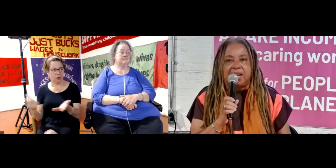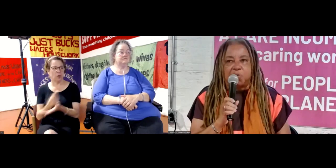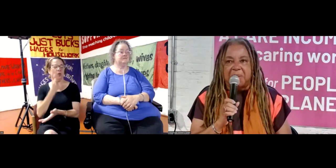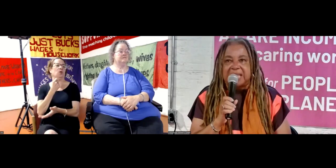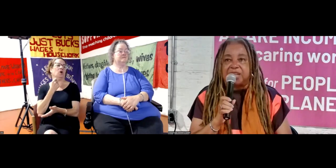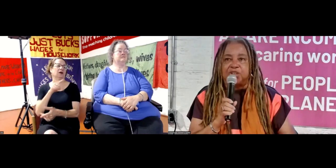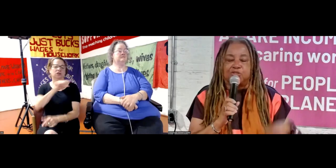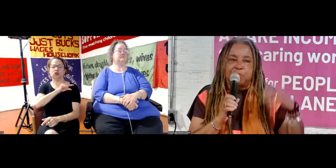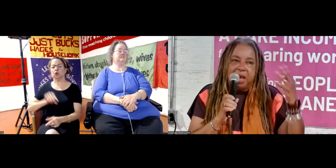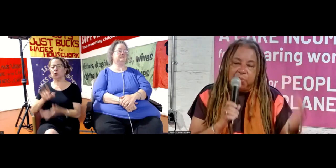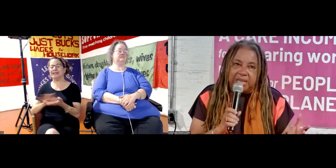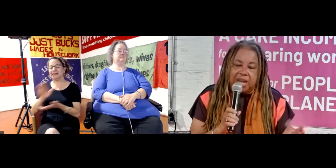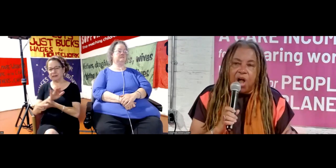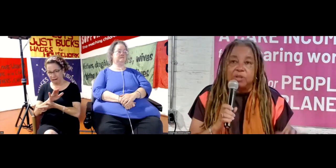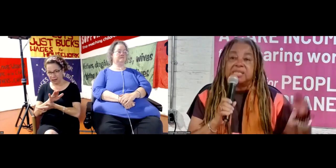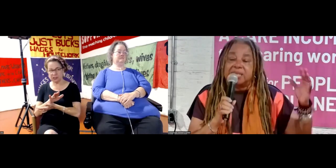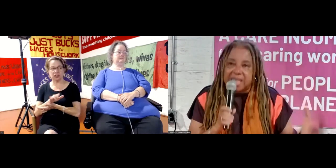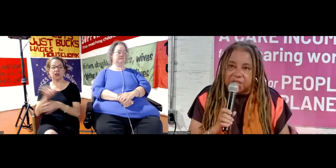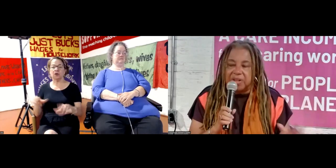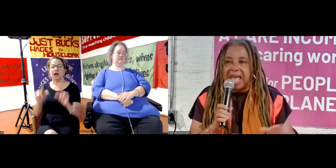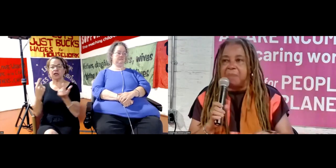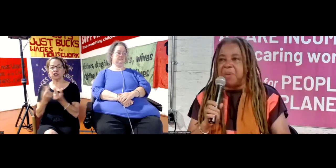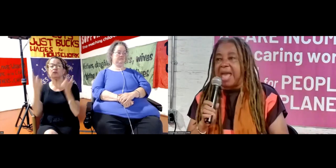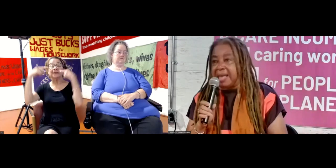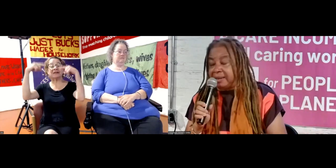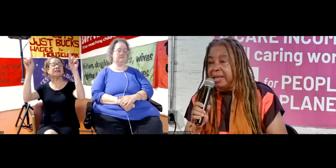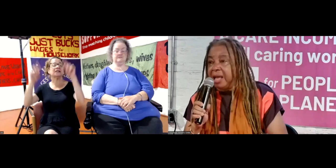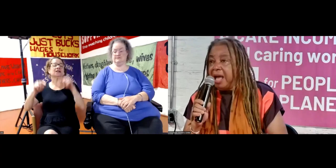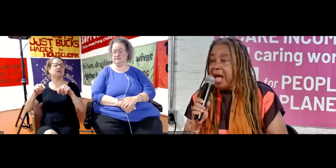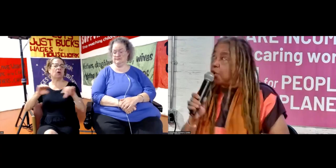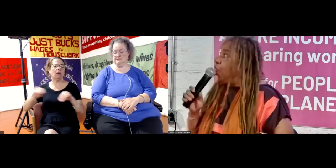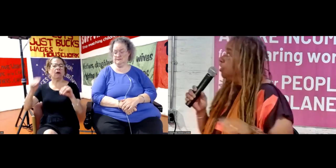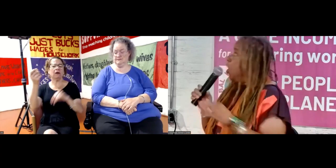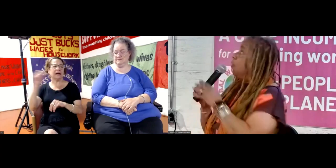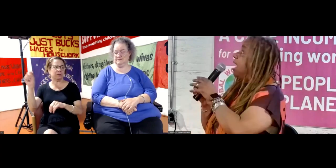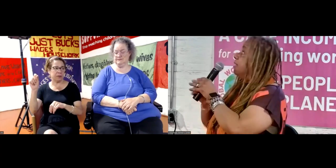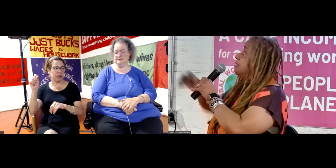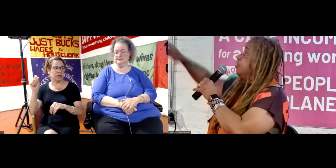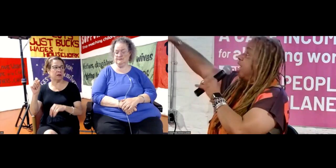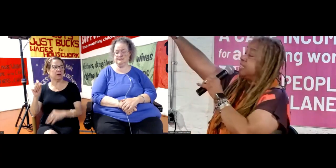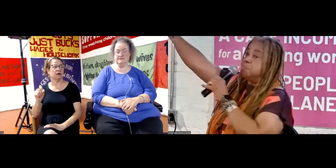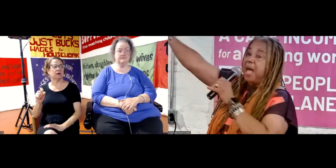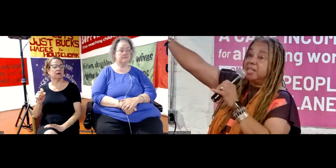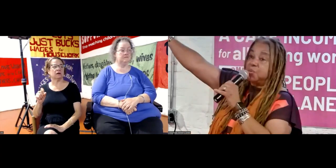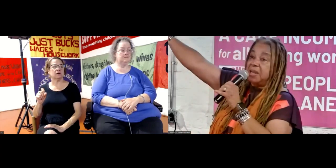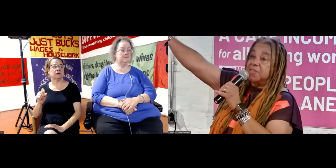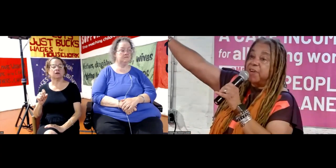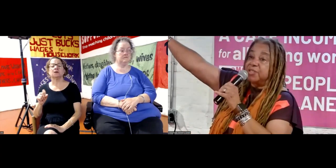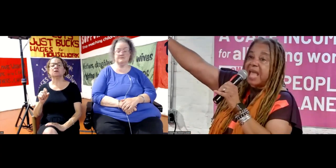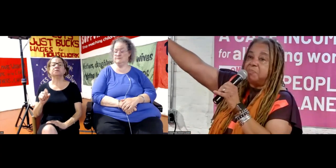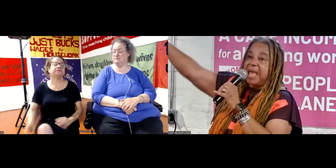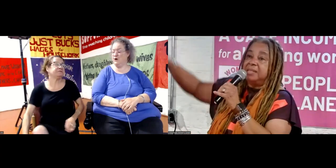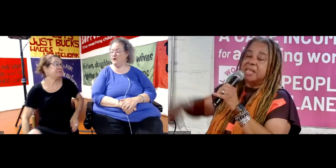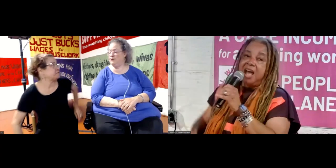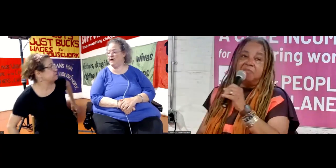Queens College Women's Action Group. We did a whole successful campaign called No Cuts, Just Bucks, one of the